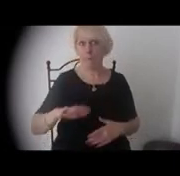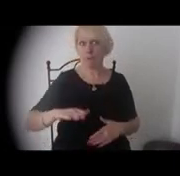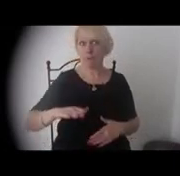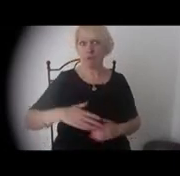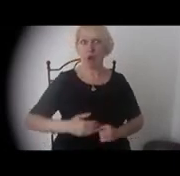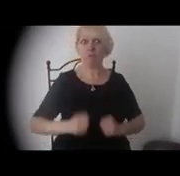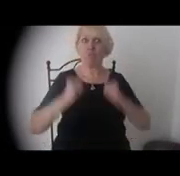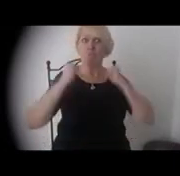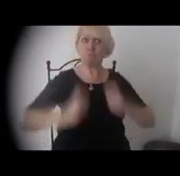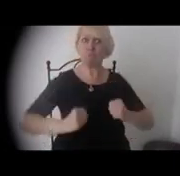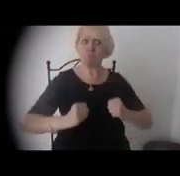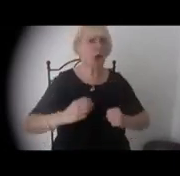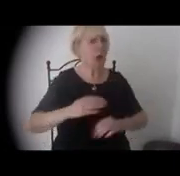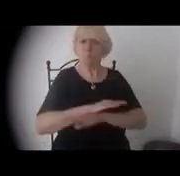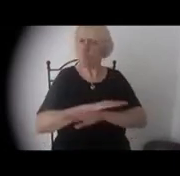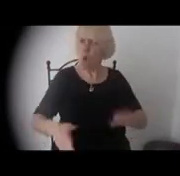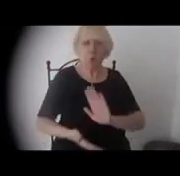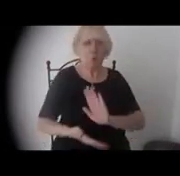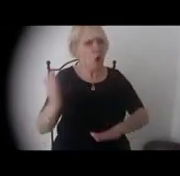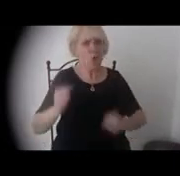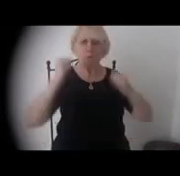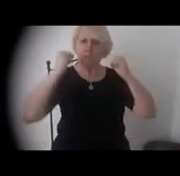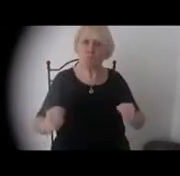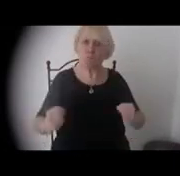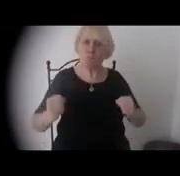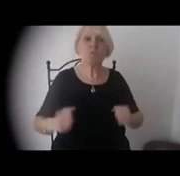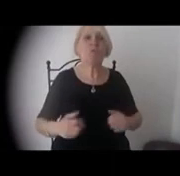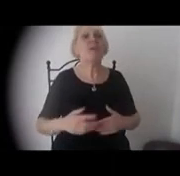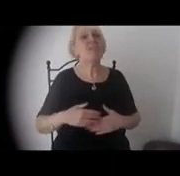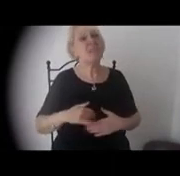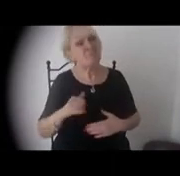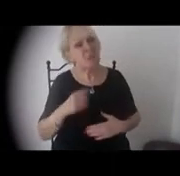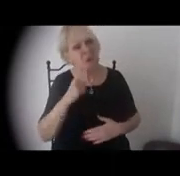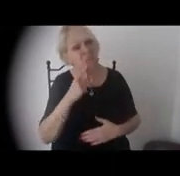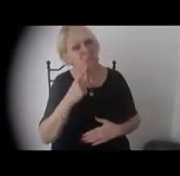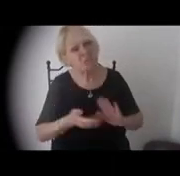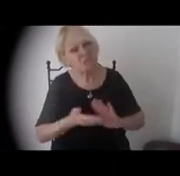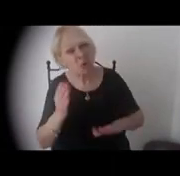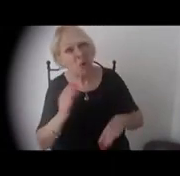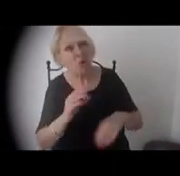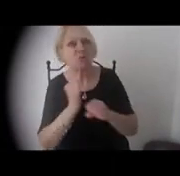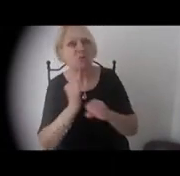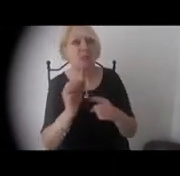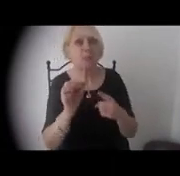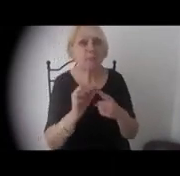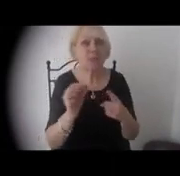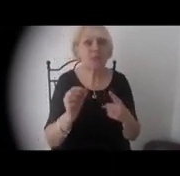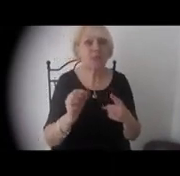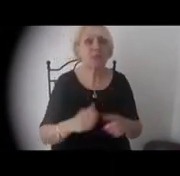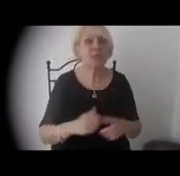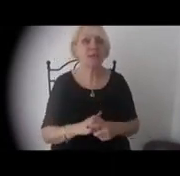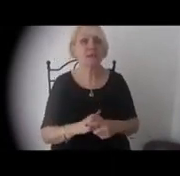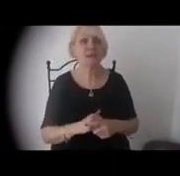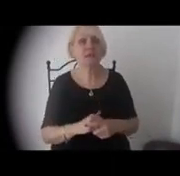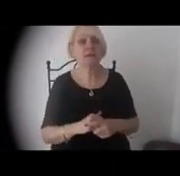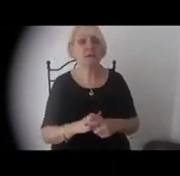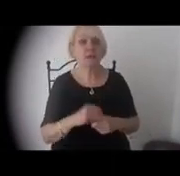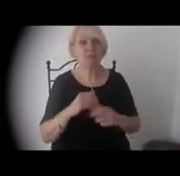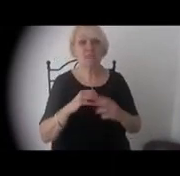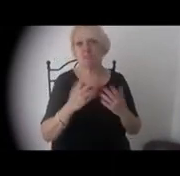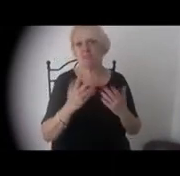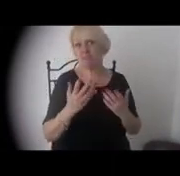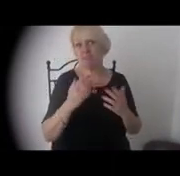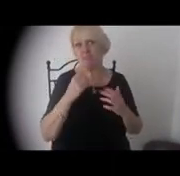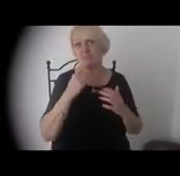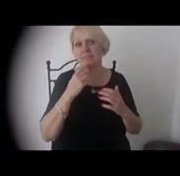still let that school or college know. But it sounds like maybe you could go to your GP and talk to your GP, again, online or via the